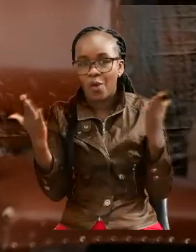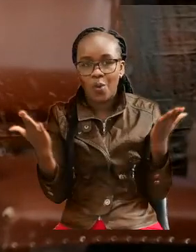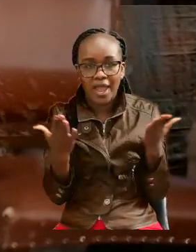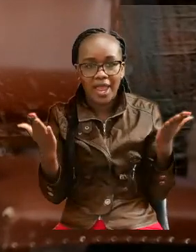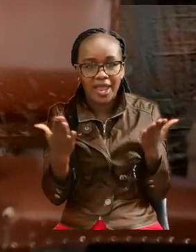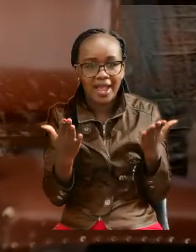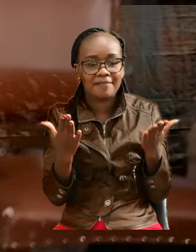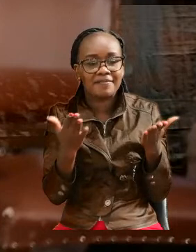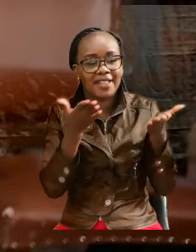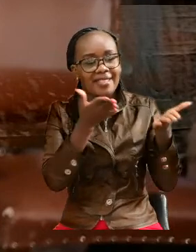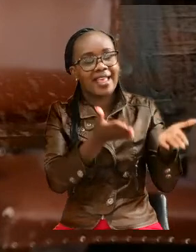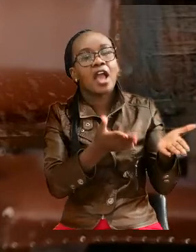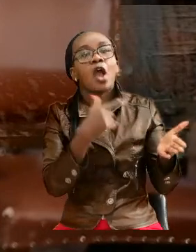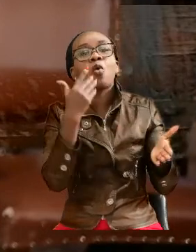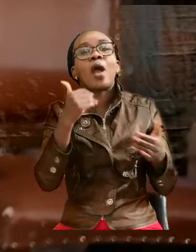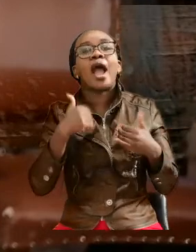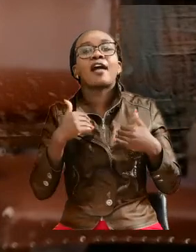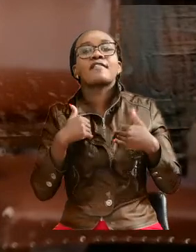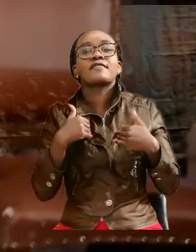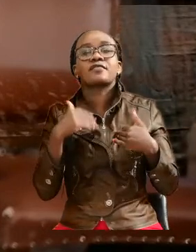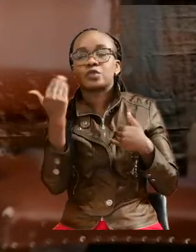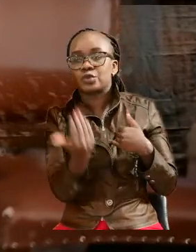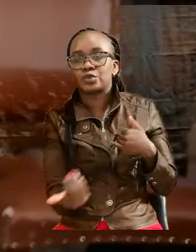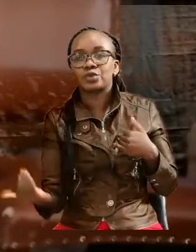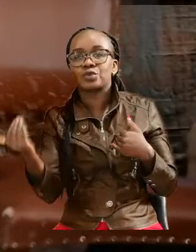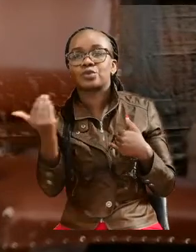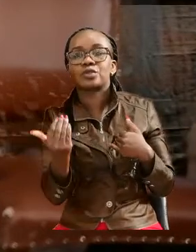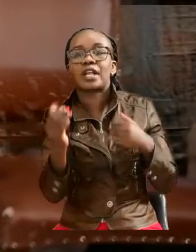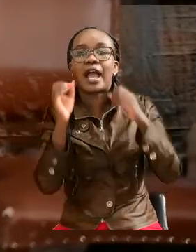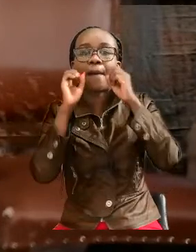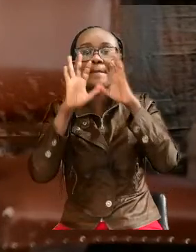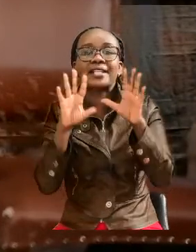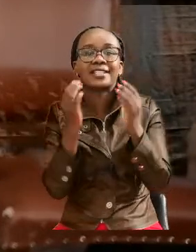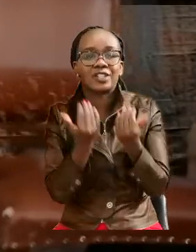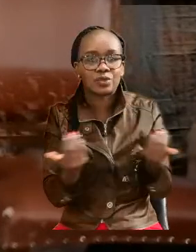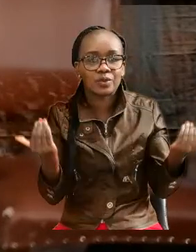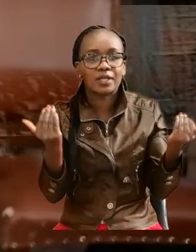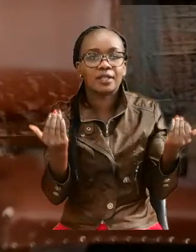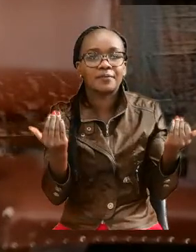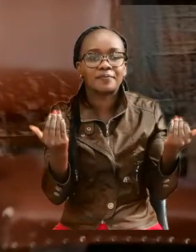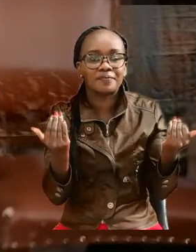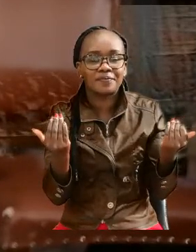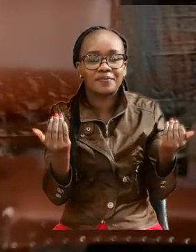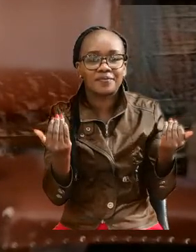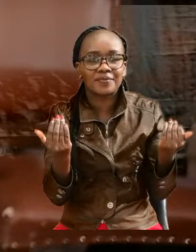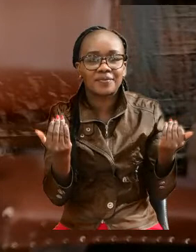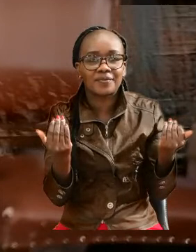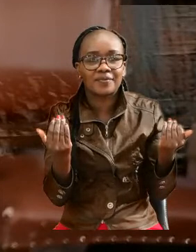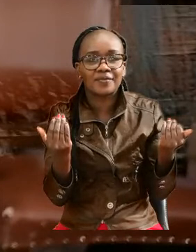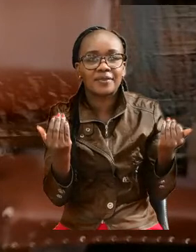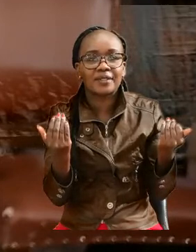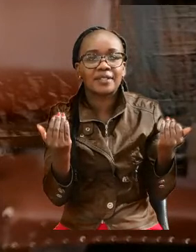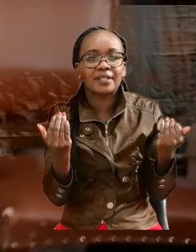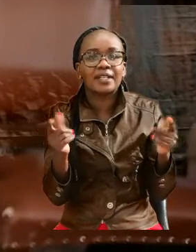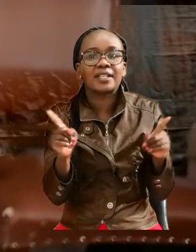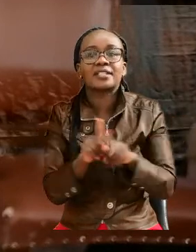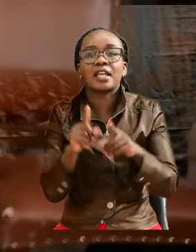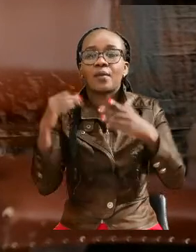we are, those who have children are blessed with children, isn't it? And